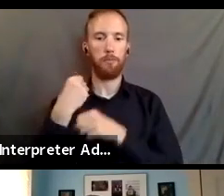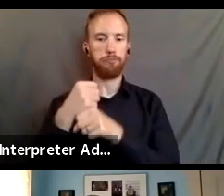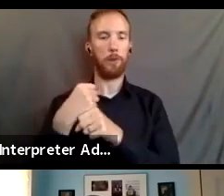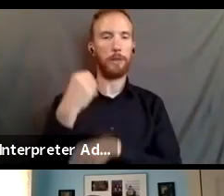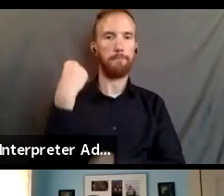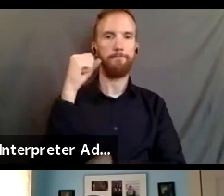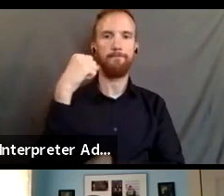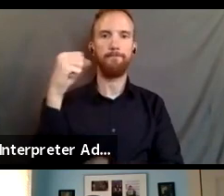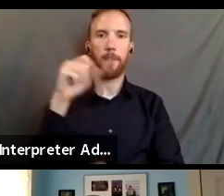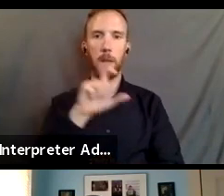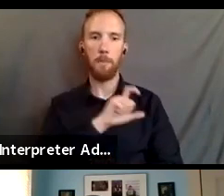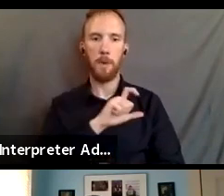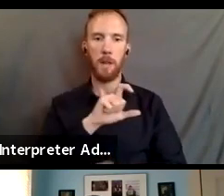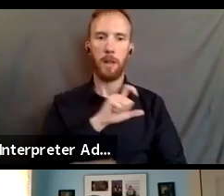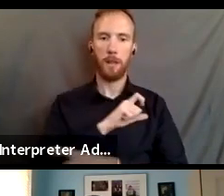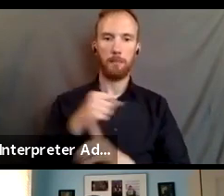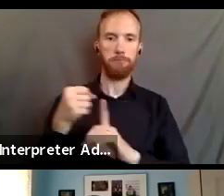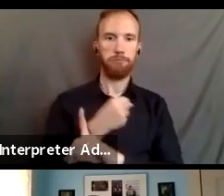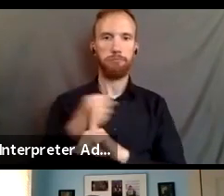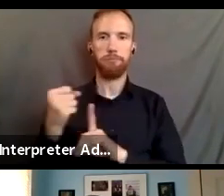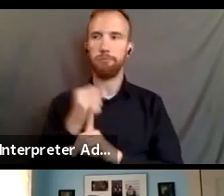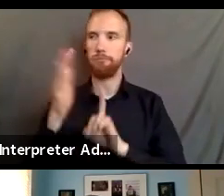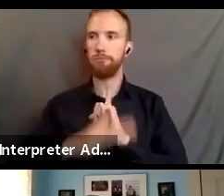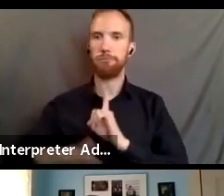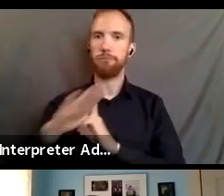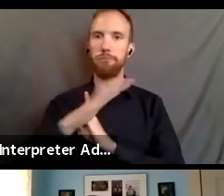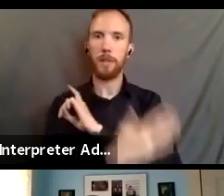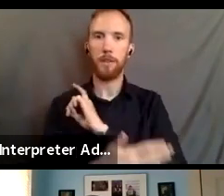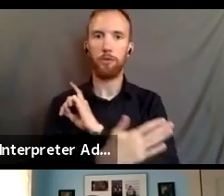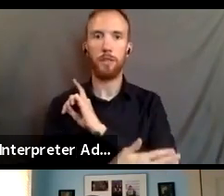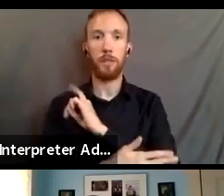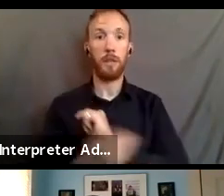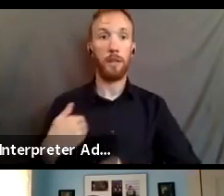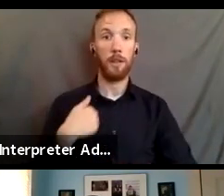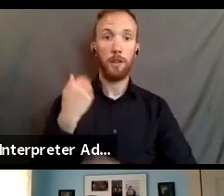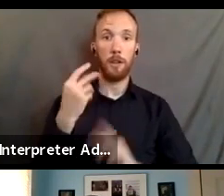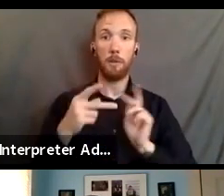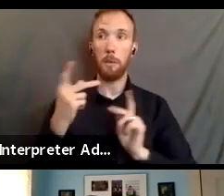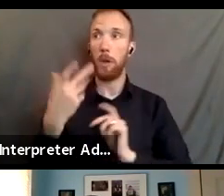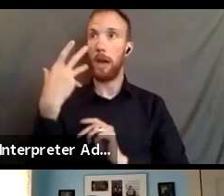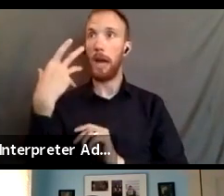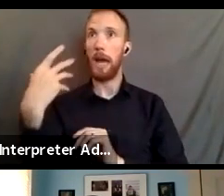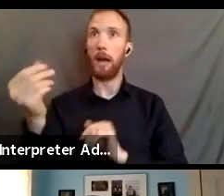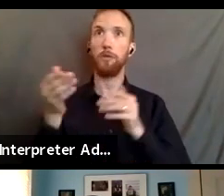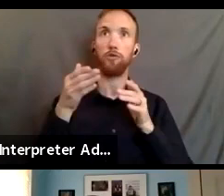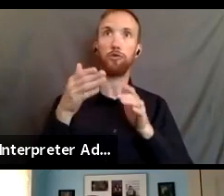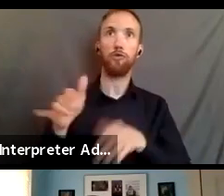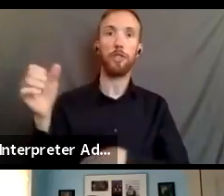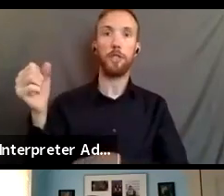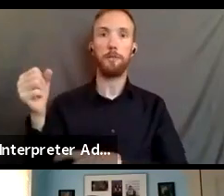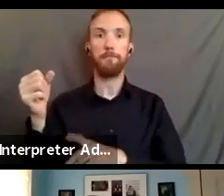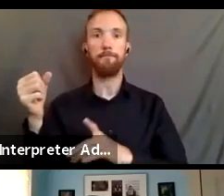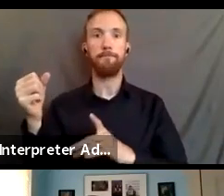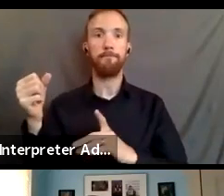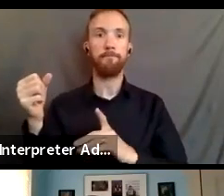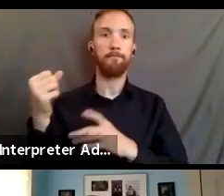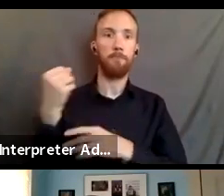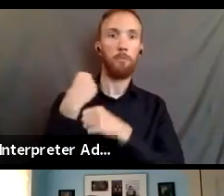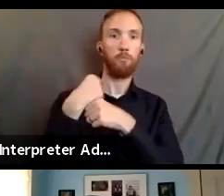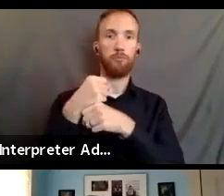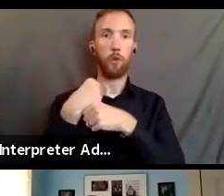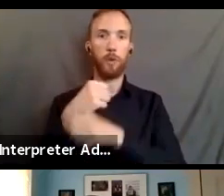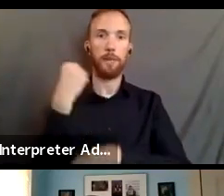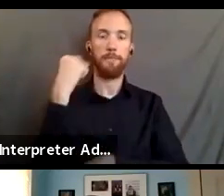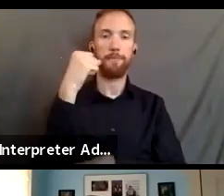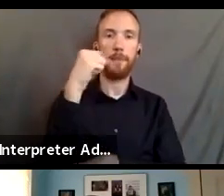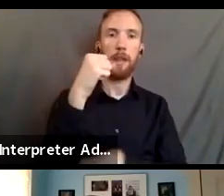country and while our young people are in the street protesting this they're actually getting abused by the very people